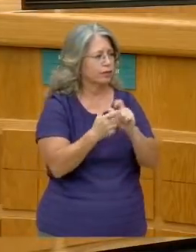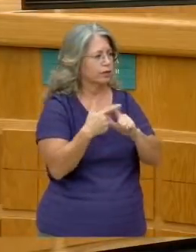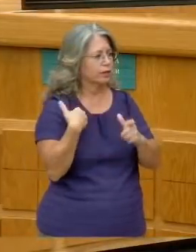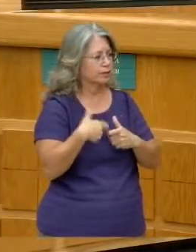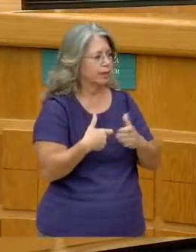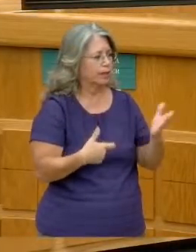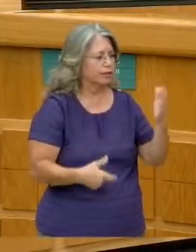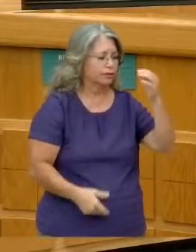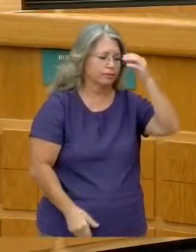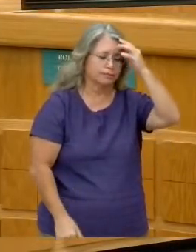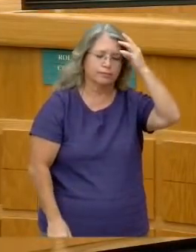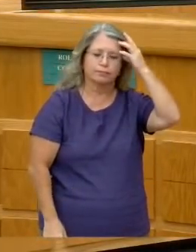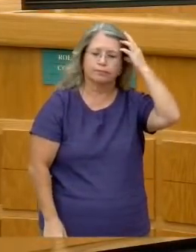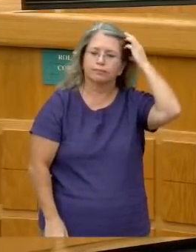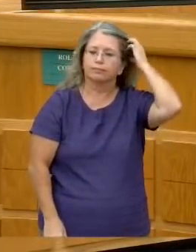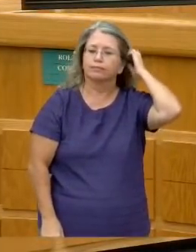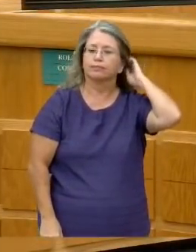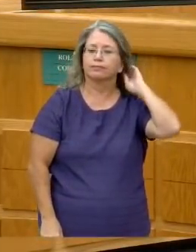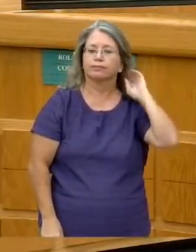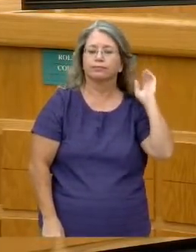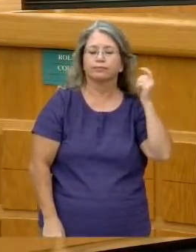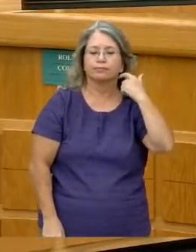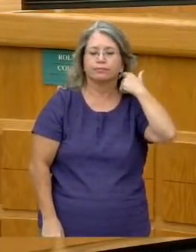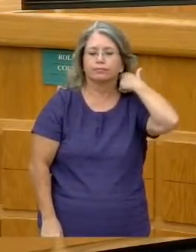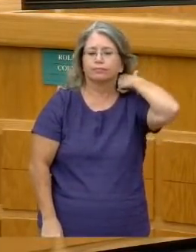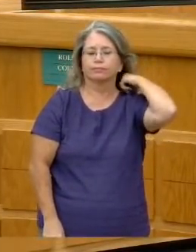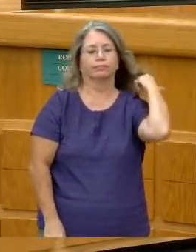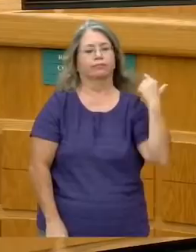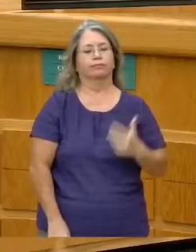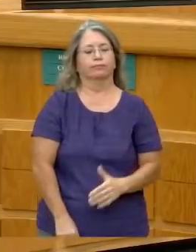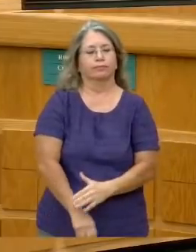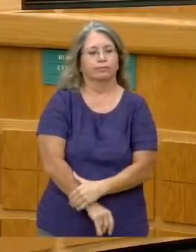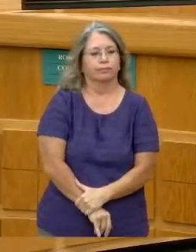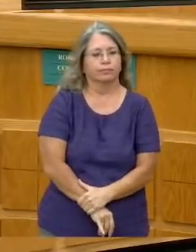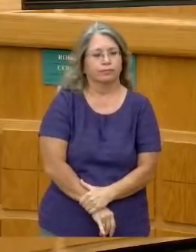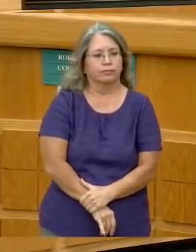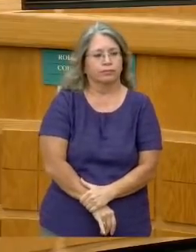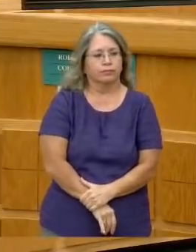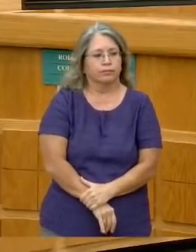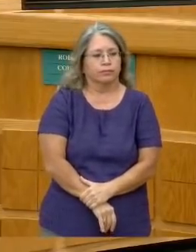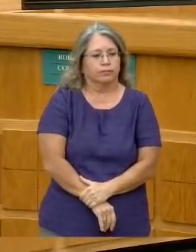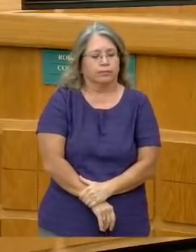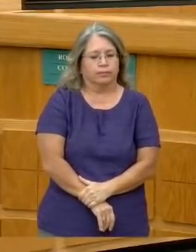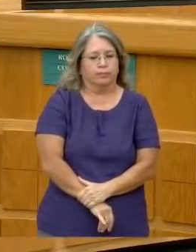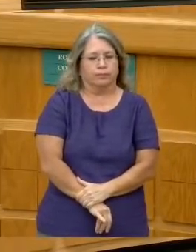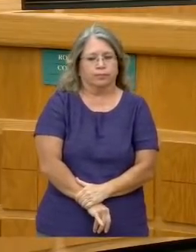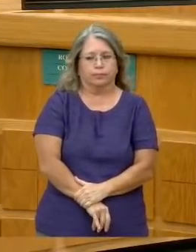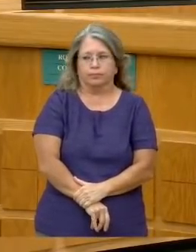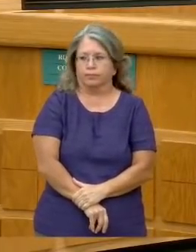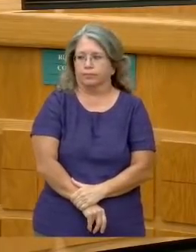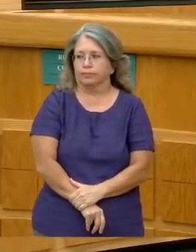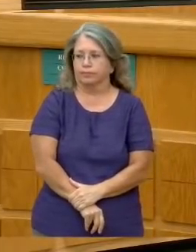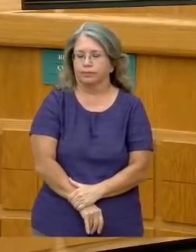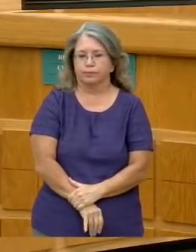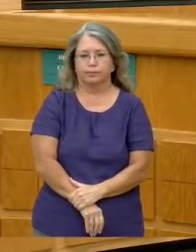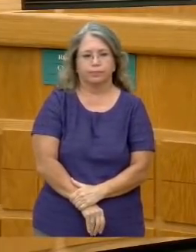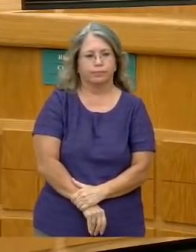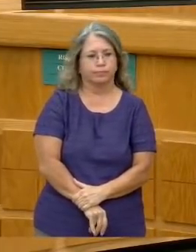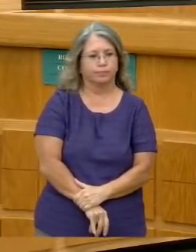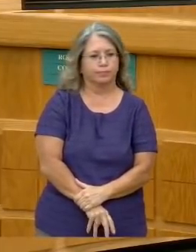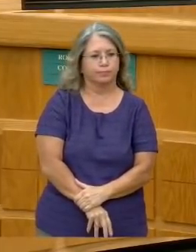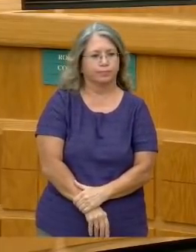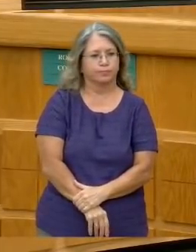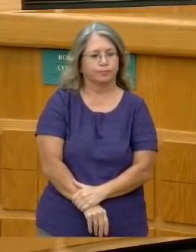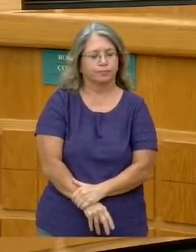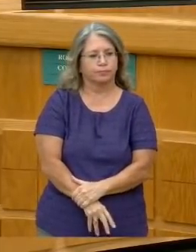El Distrito de Salud Pública del Condado de Nueces quiere informarle que recientemente pasó por nuestra toma de especímenes móvil y sus resultados fueron positivos para el